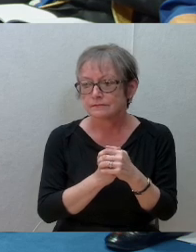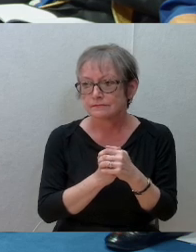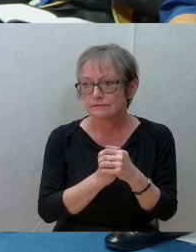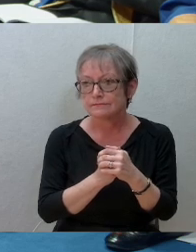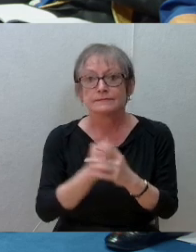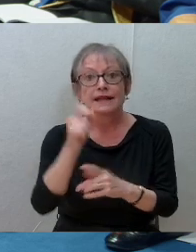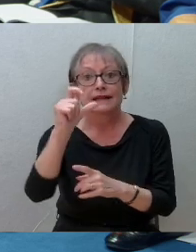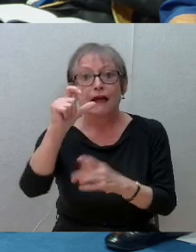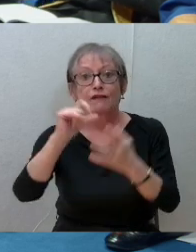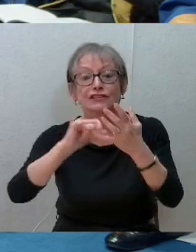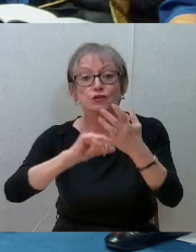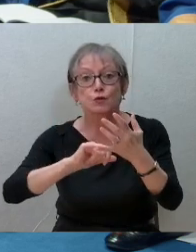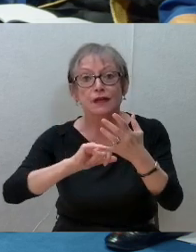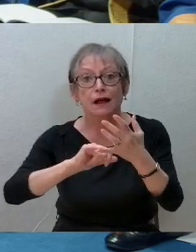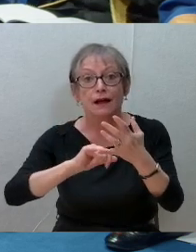Catherine Suter.